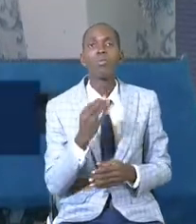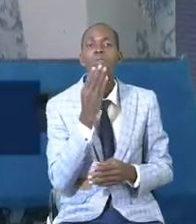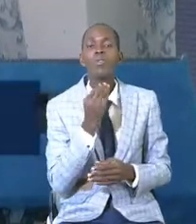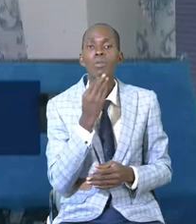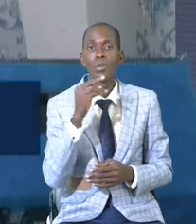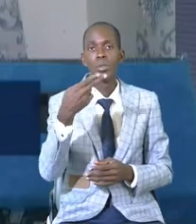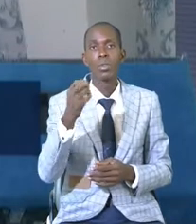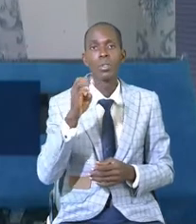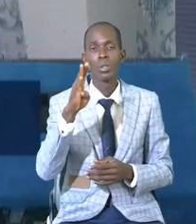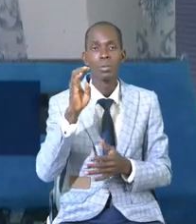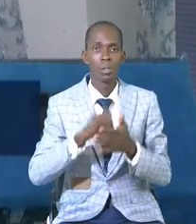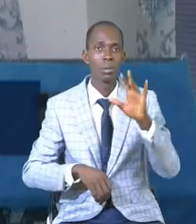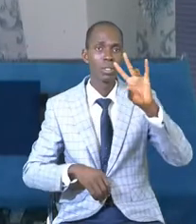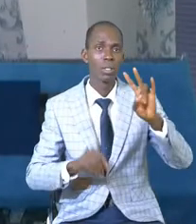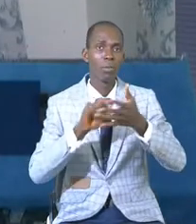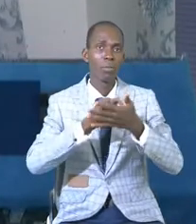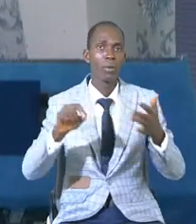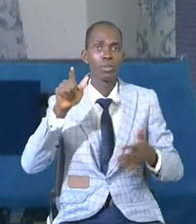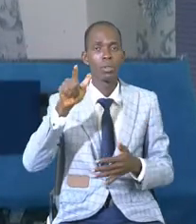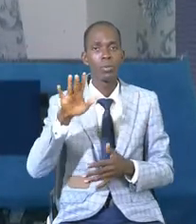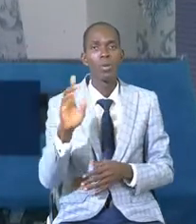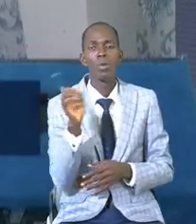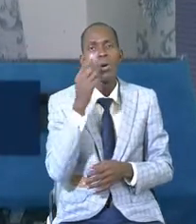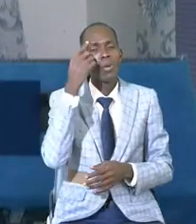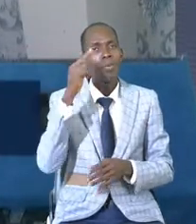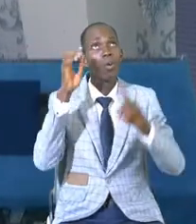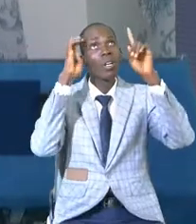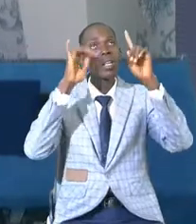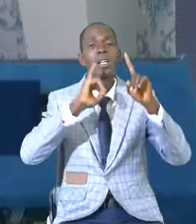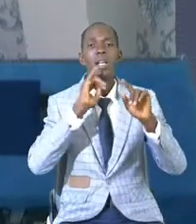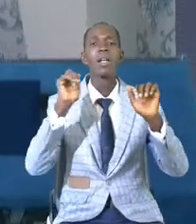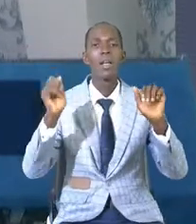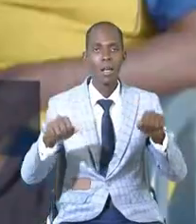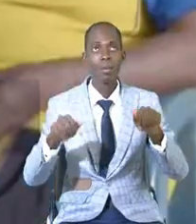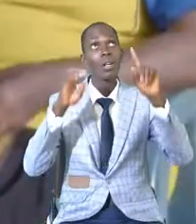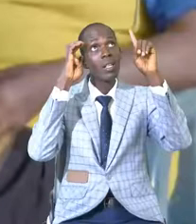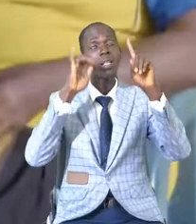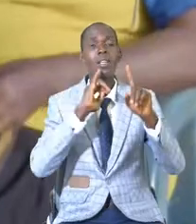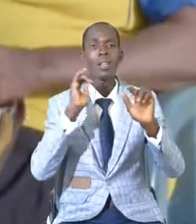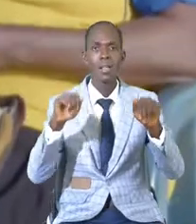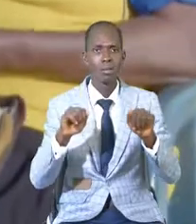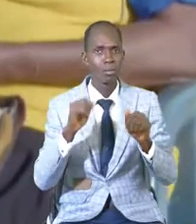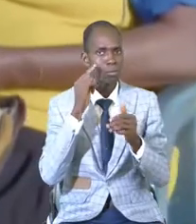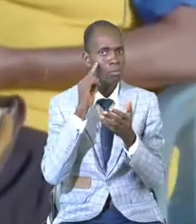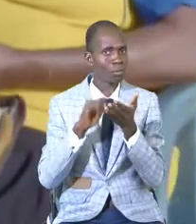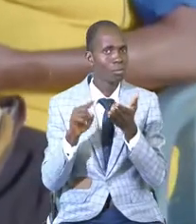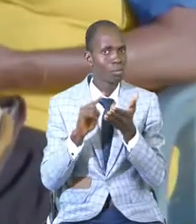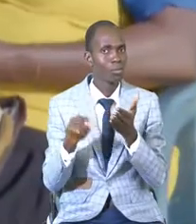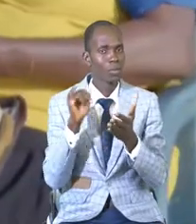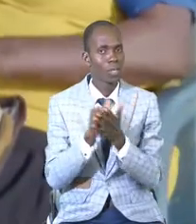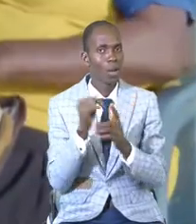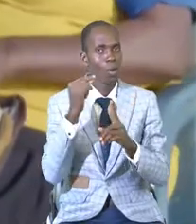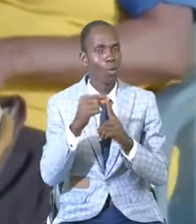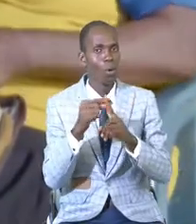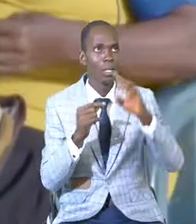from verse 25, wherefore he is able. He is able. Notice those three words.